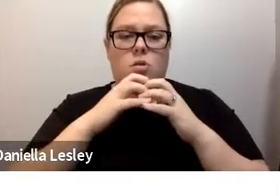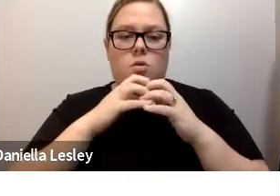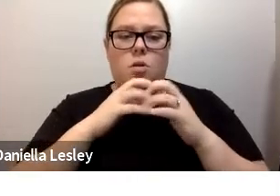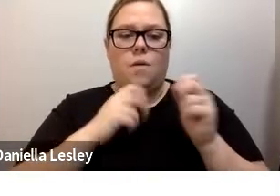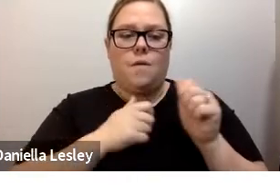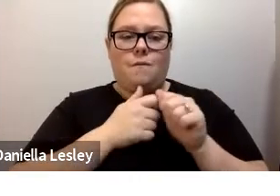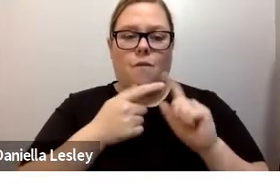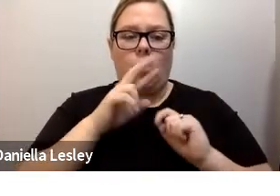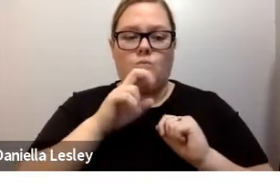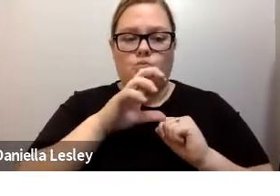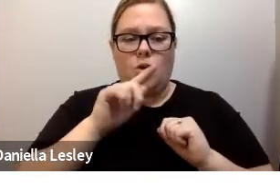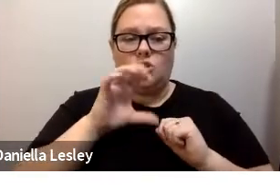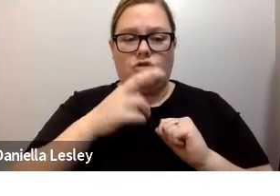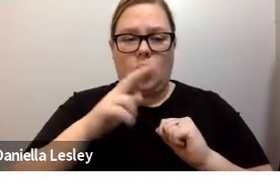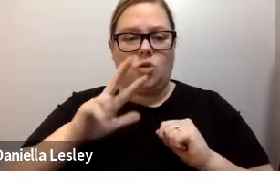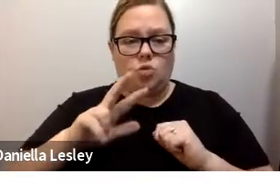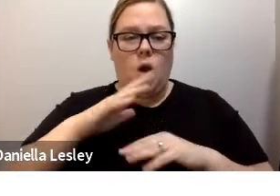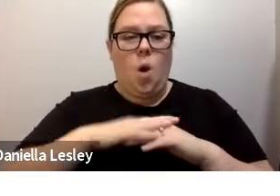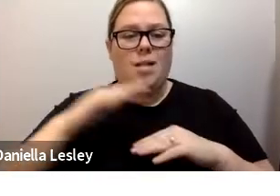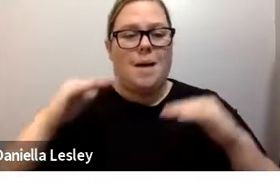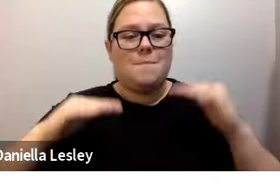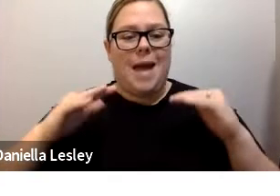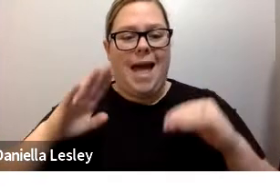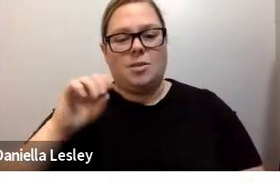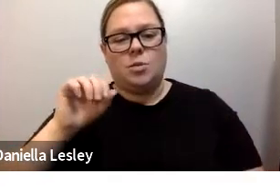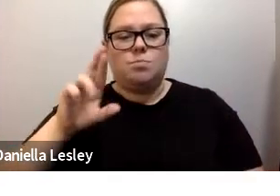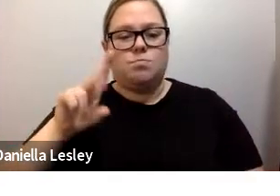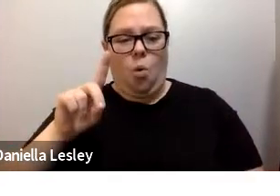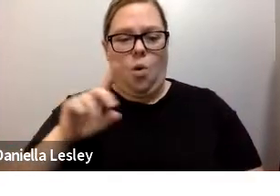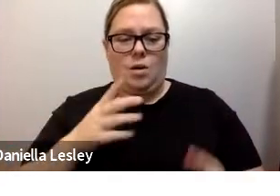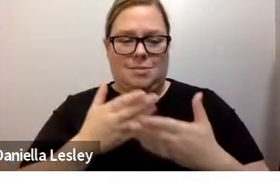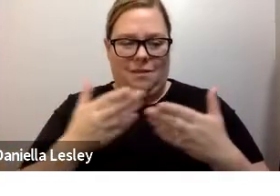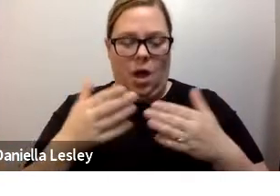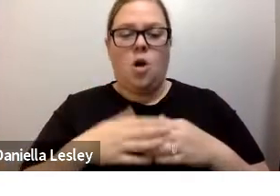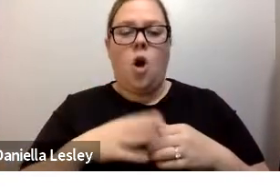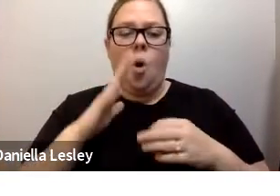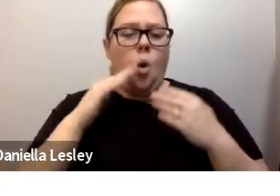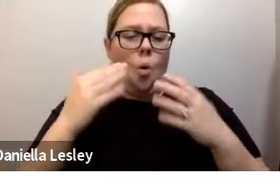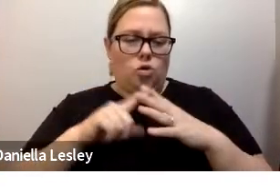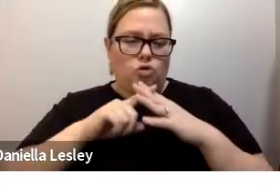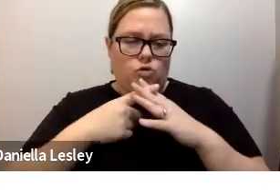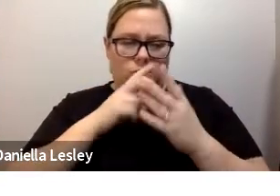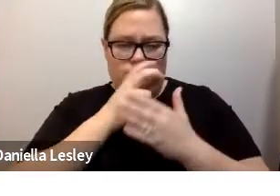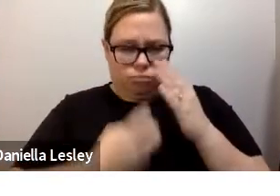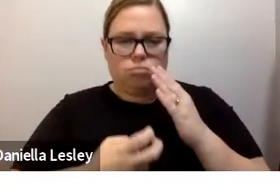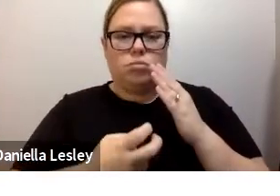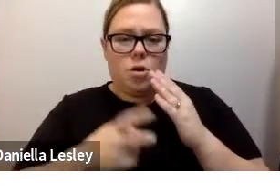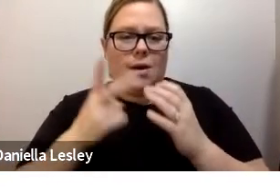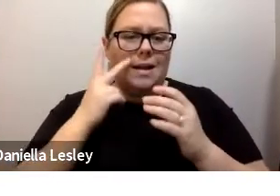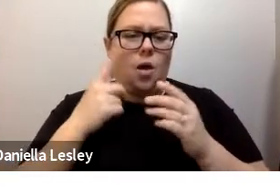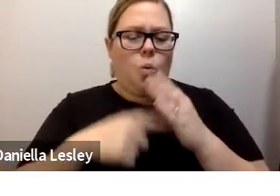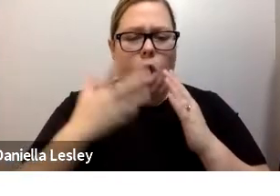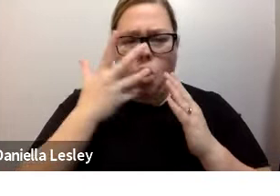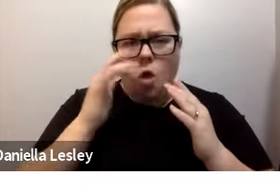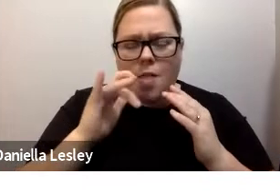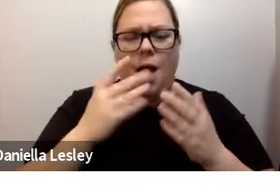3 on the balance board device. So we're going to jump right into it here, and then you'll see more about what the device looks like